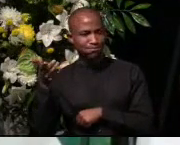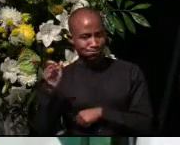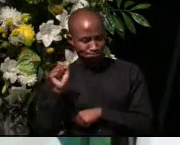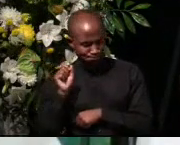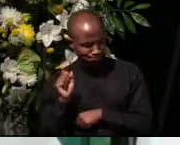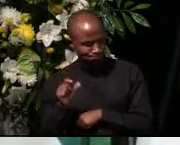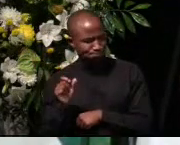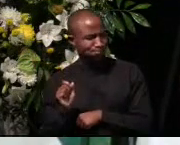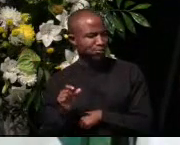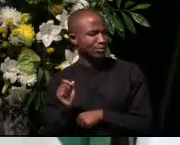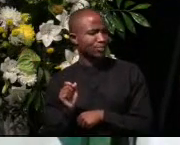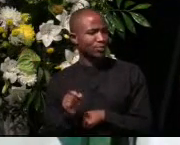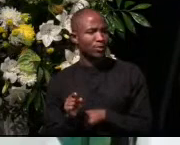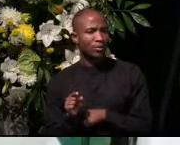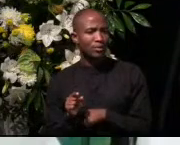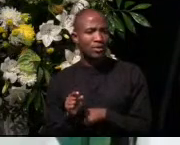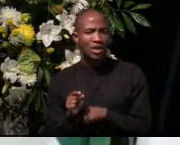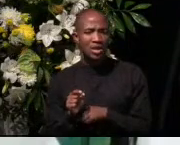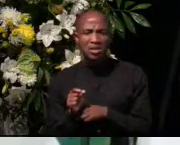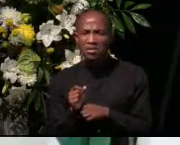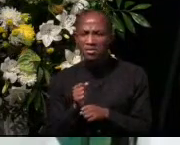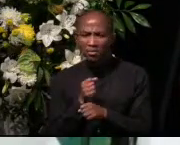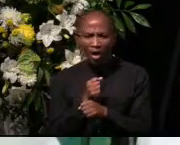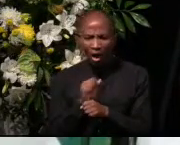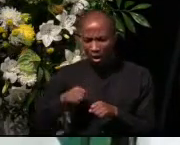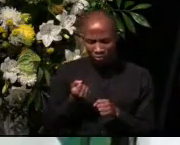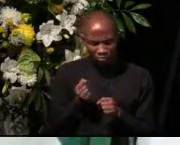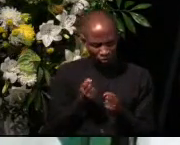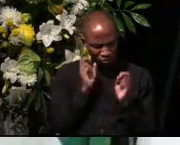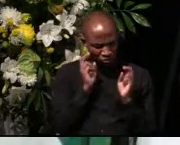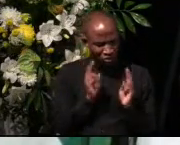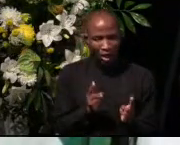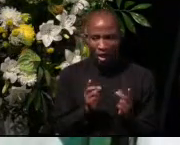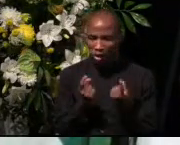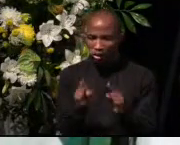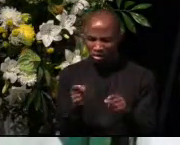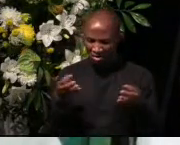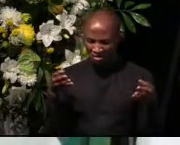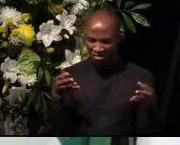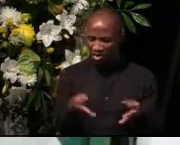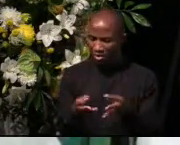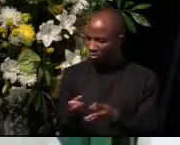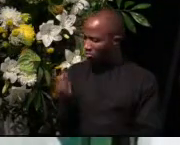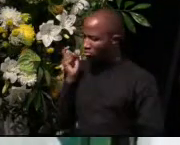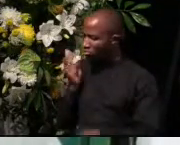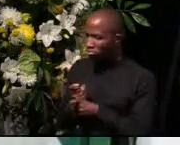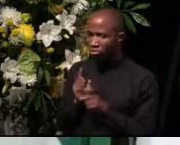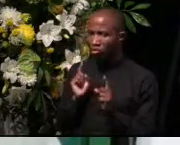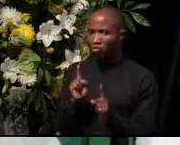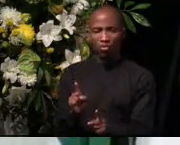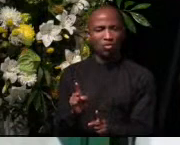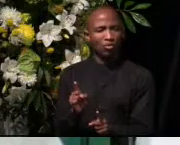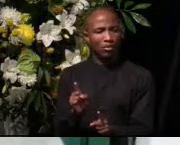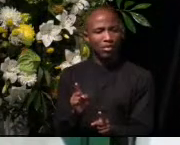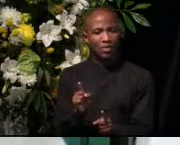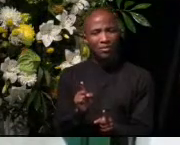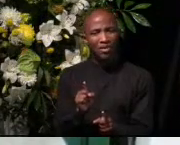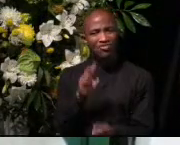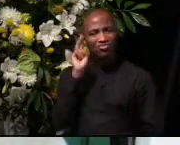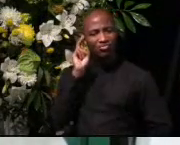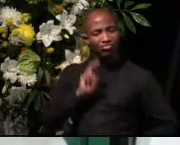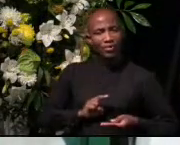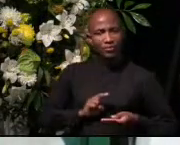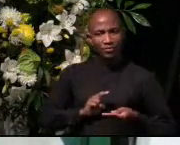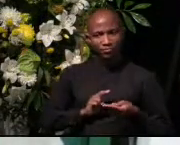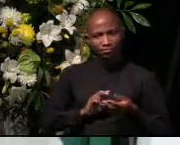and she was refused permission to attend the funeral of her husband I'm just giving this brief